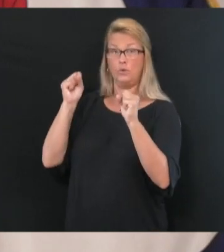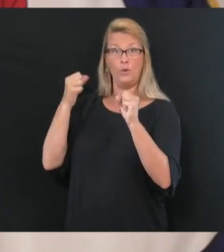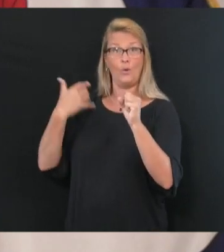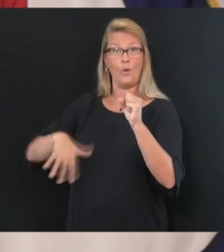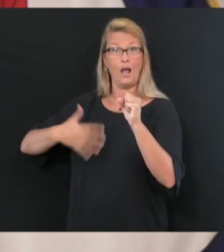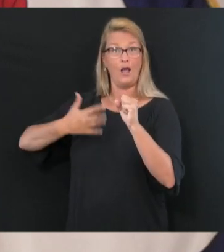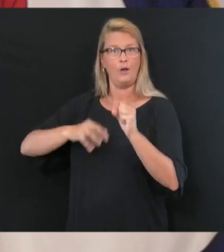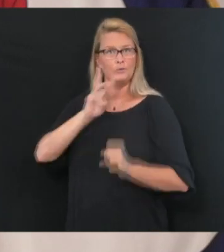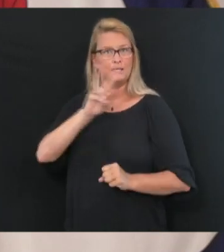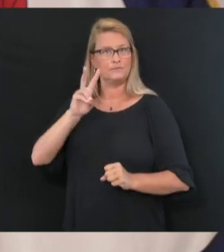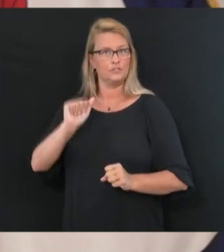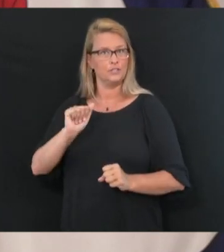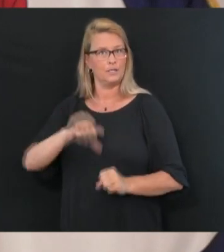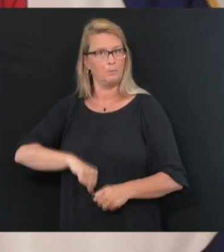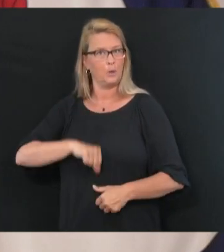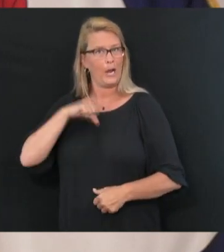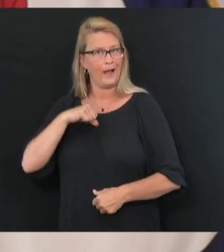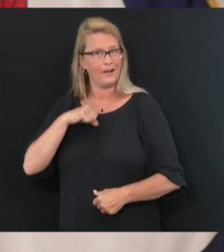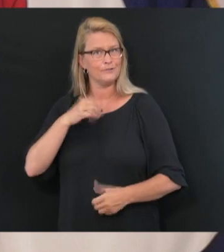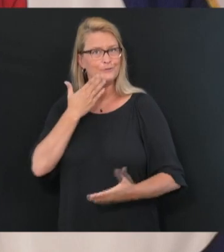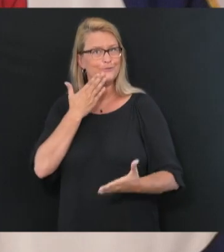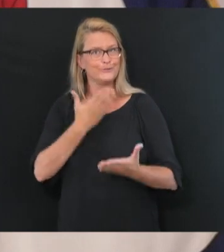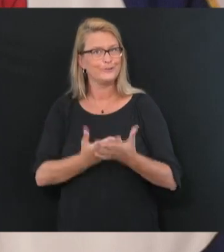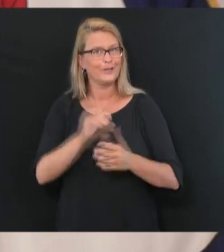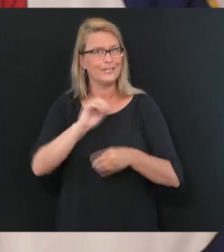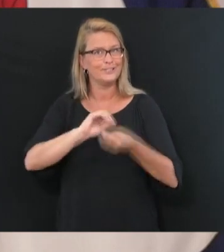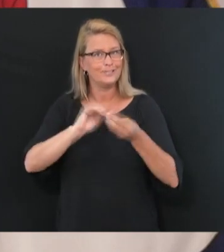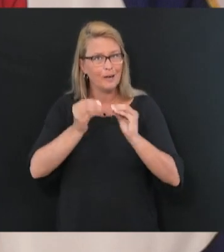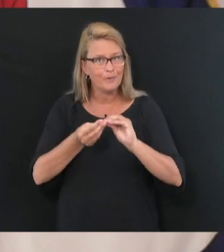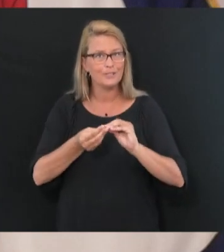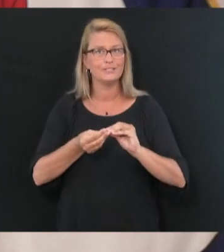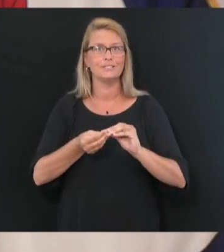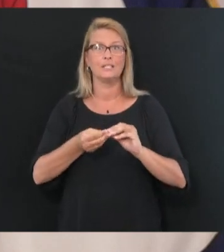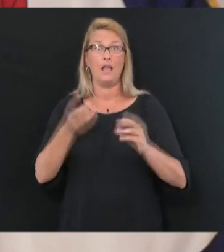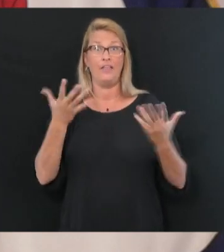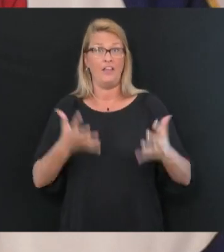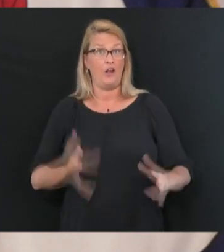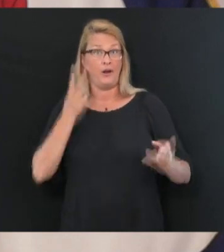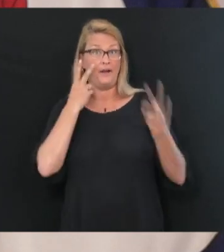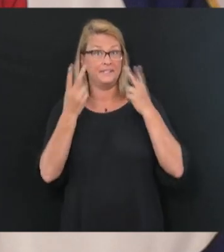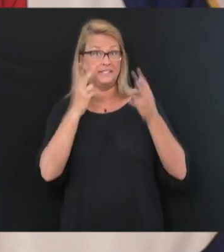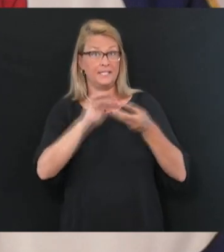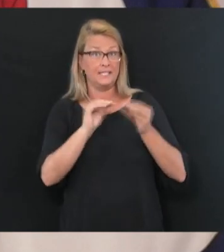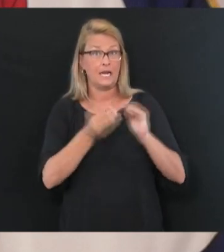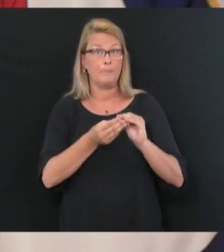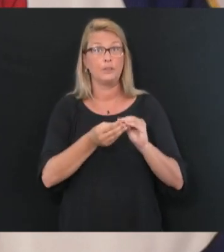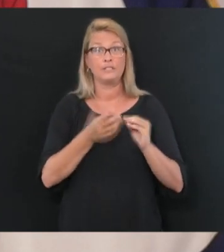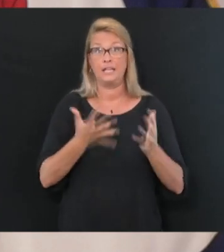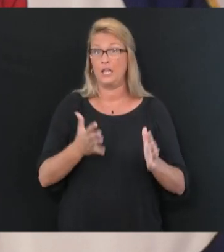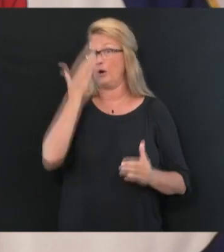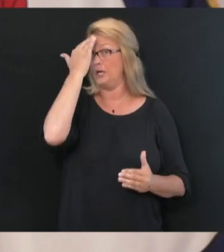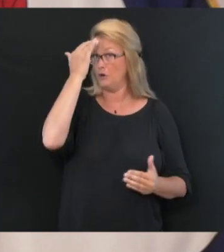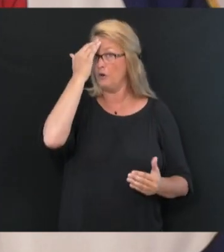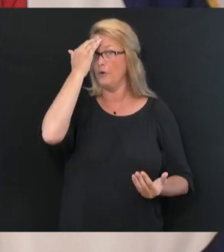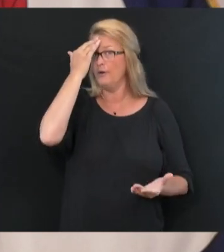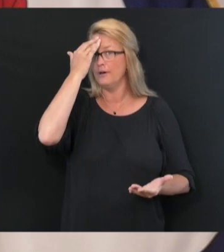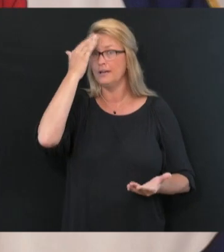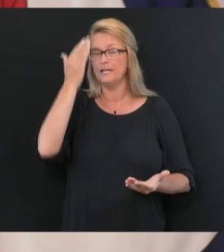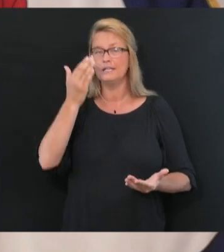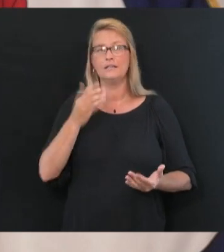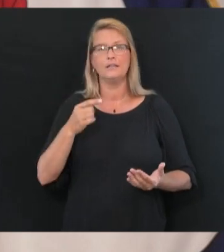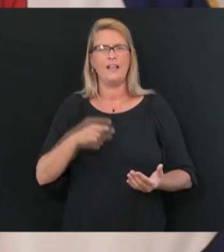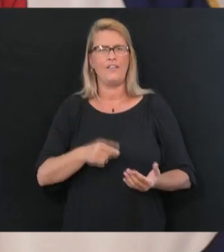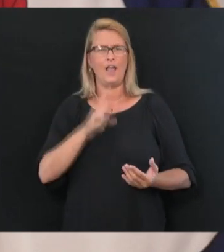West Virginia. They were tickled to death with their numbers. Of course, they saw the numbers and they knew the numbers. They